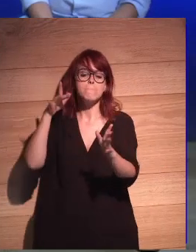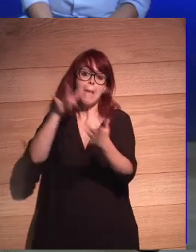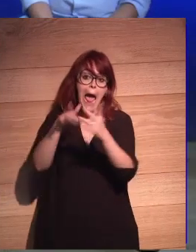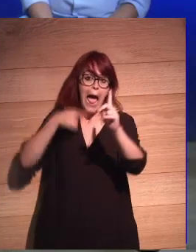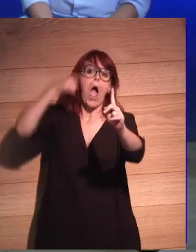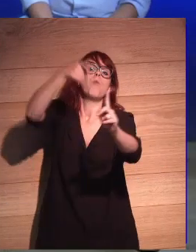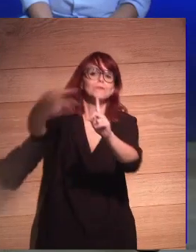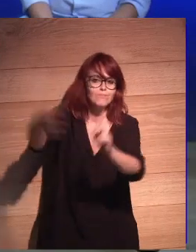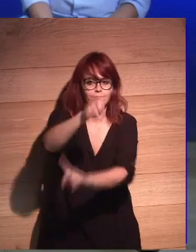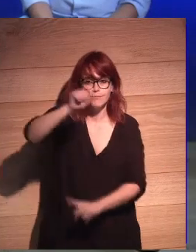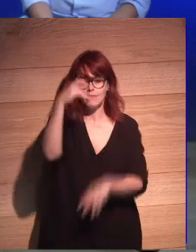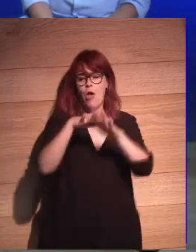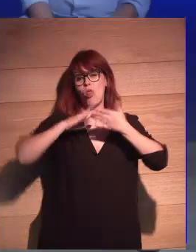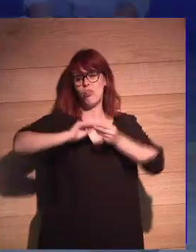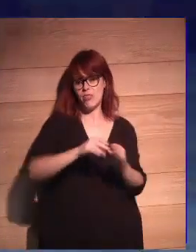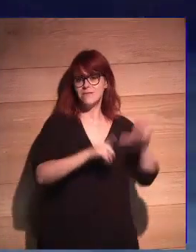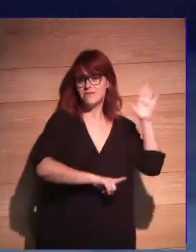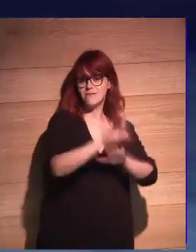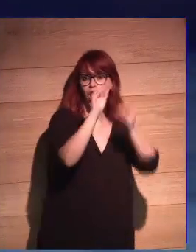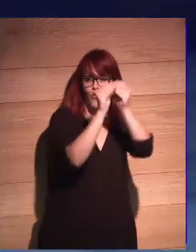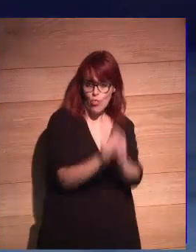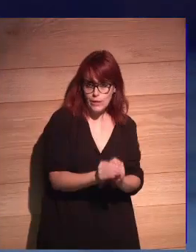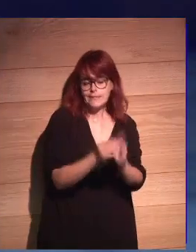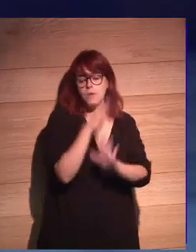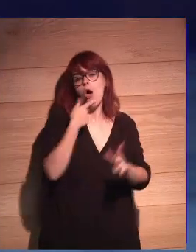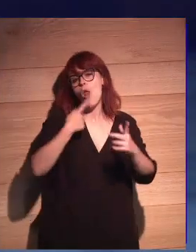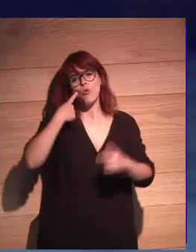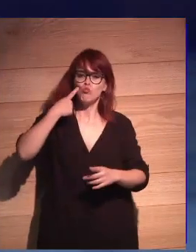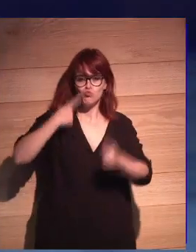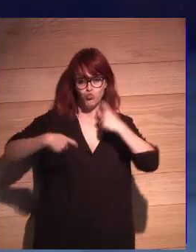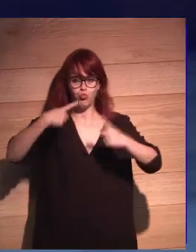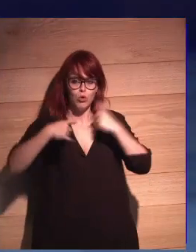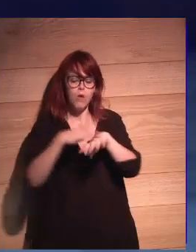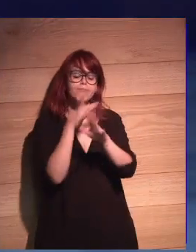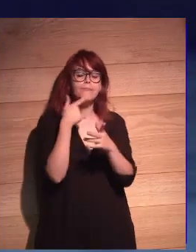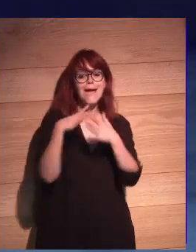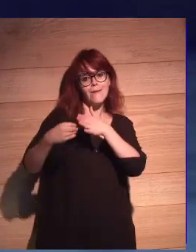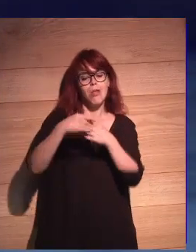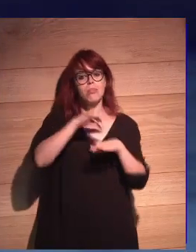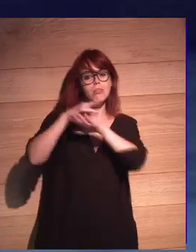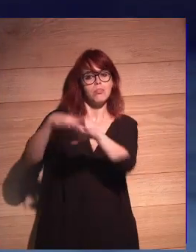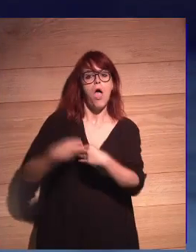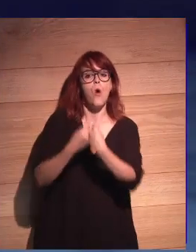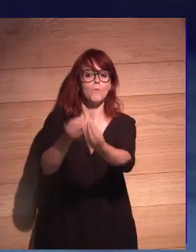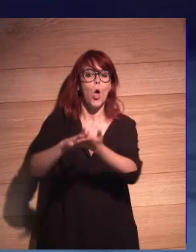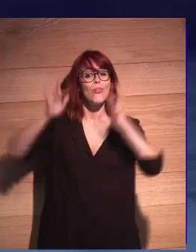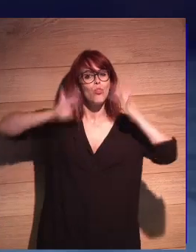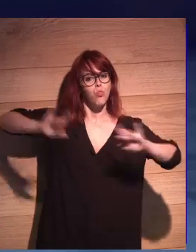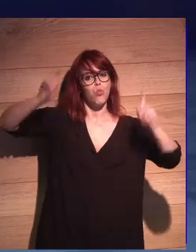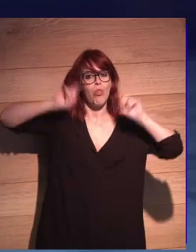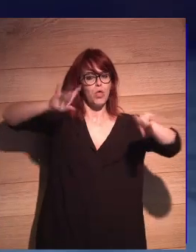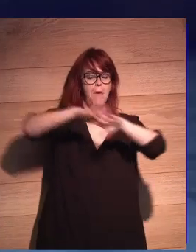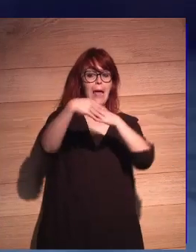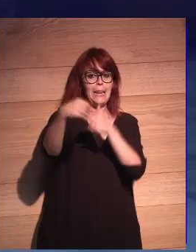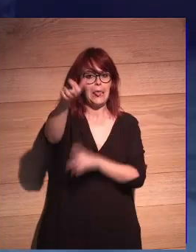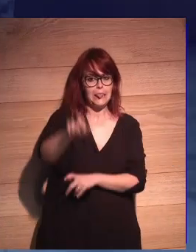we used to be developers, and now we have been developing that consultant stage where we help customers. Okay,